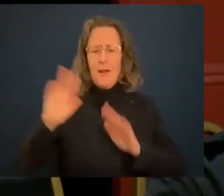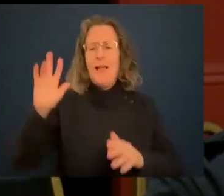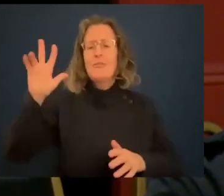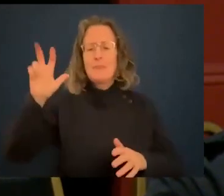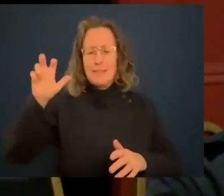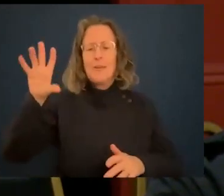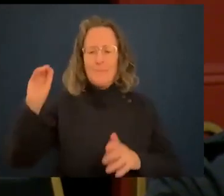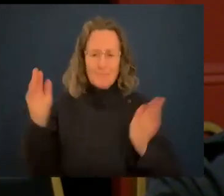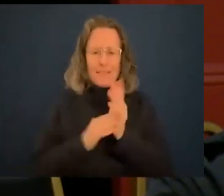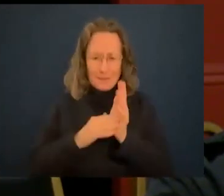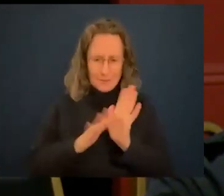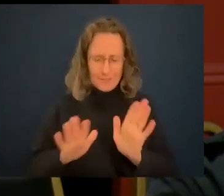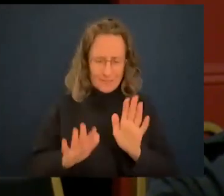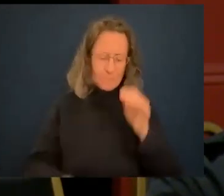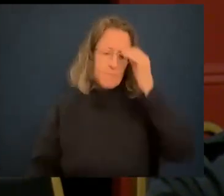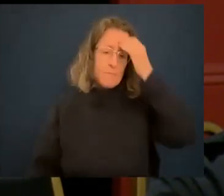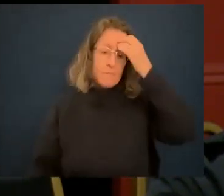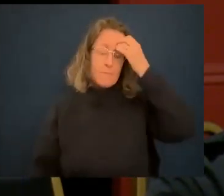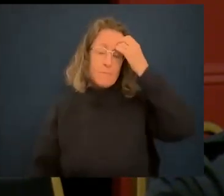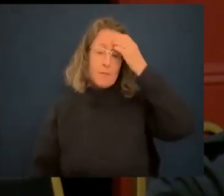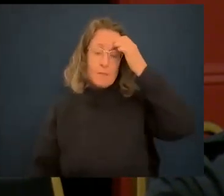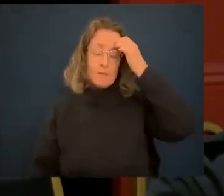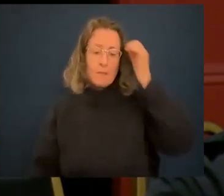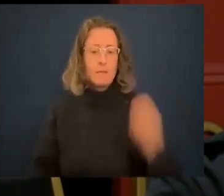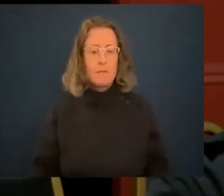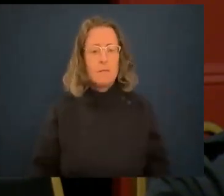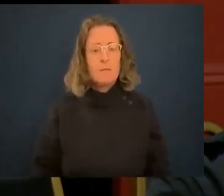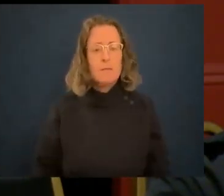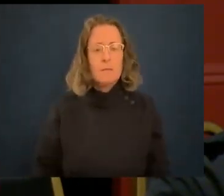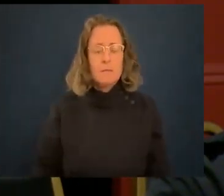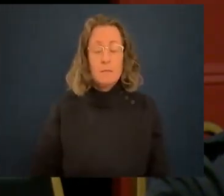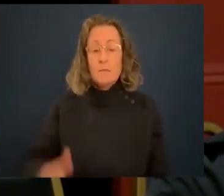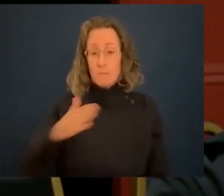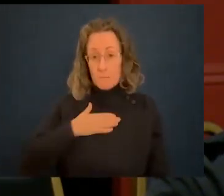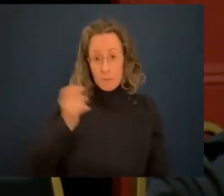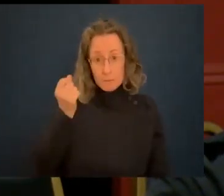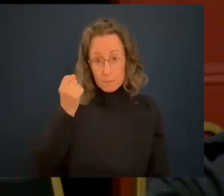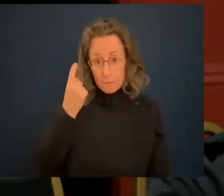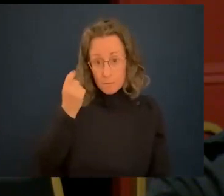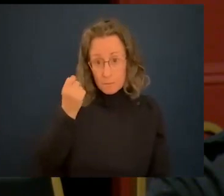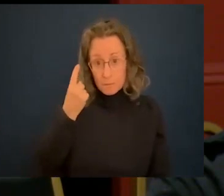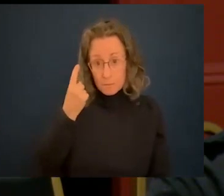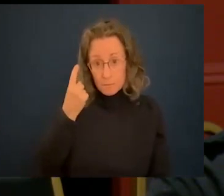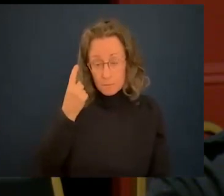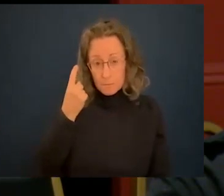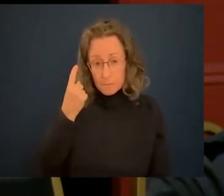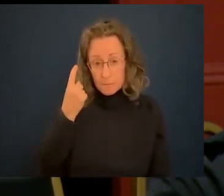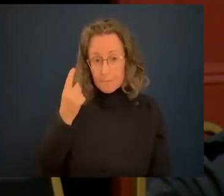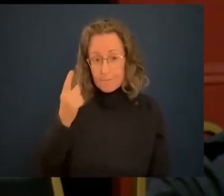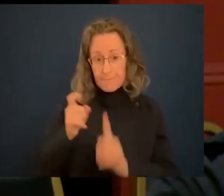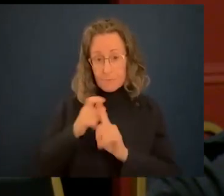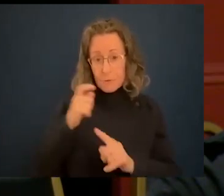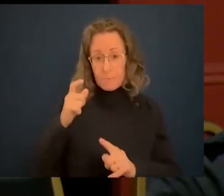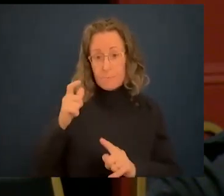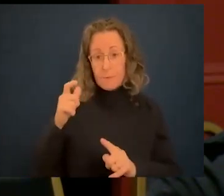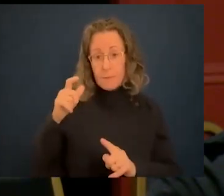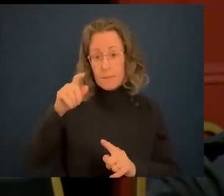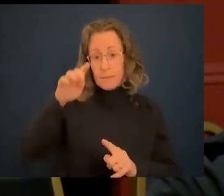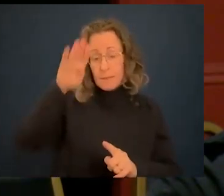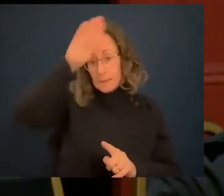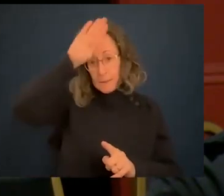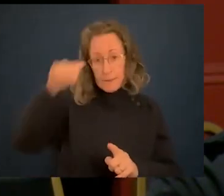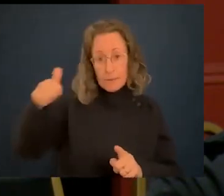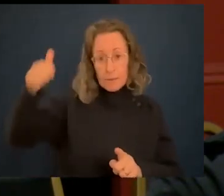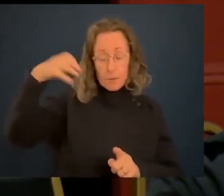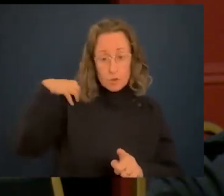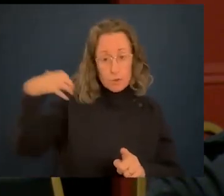sorry um is that it it's my understanding from the chief is that they need two people